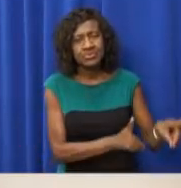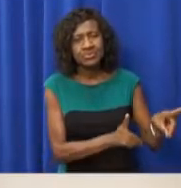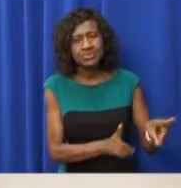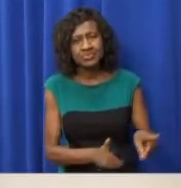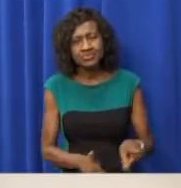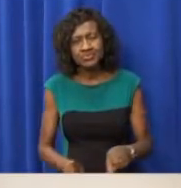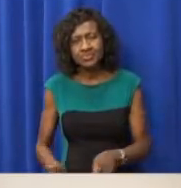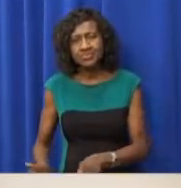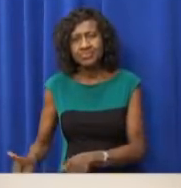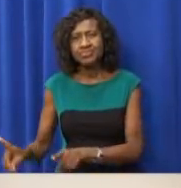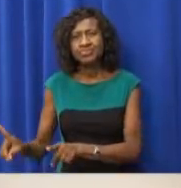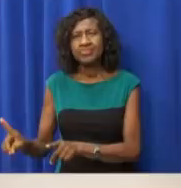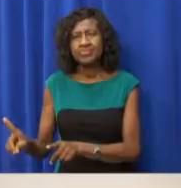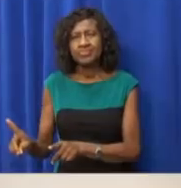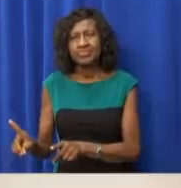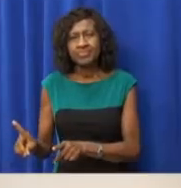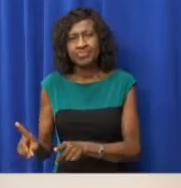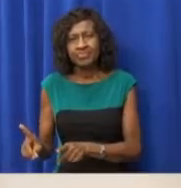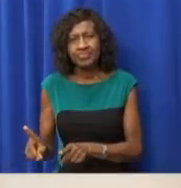do.